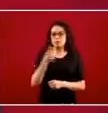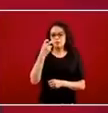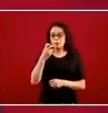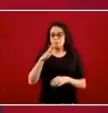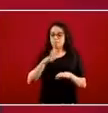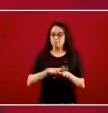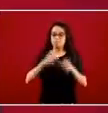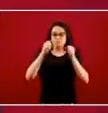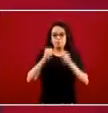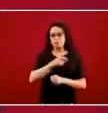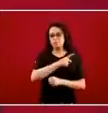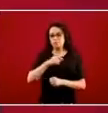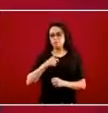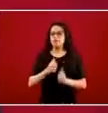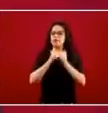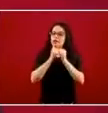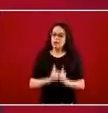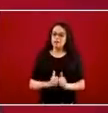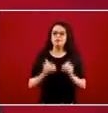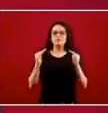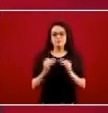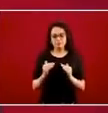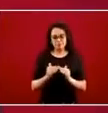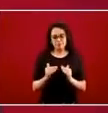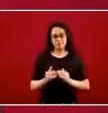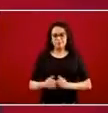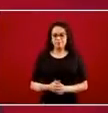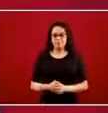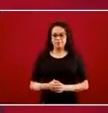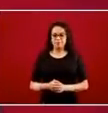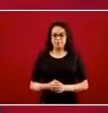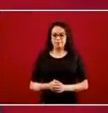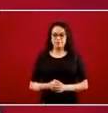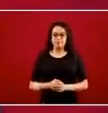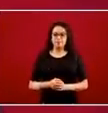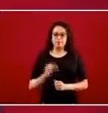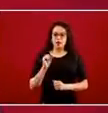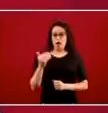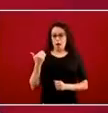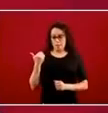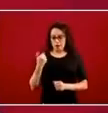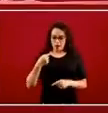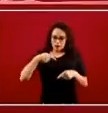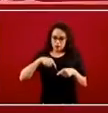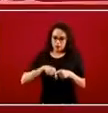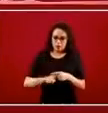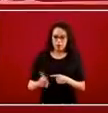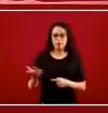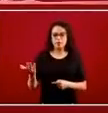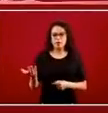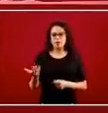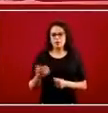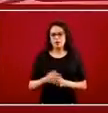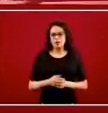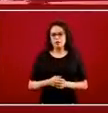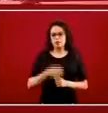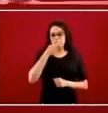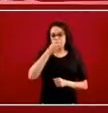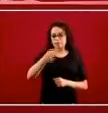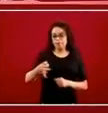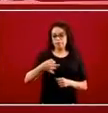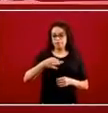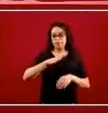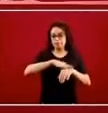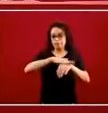epidemiological measures, and we just have to abide by them. The period has just started, the sanitary